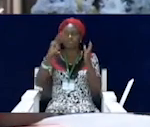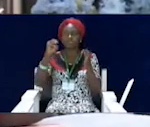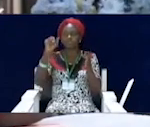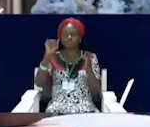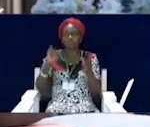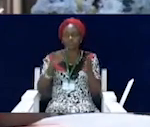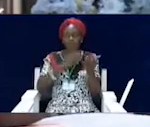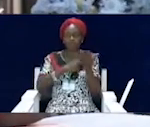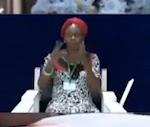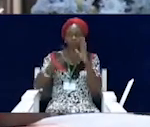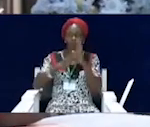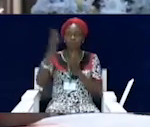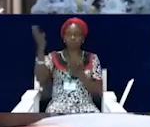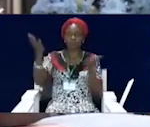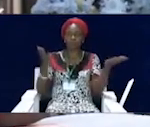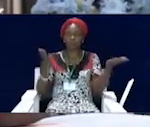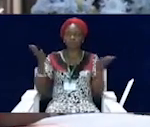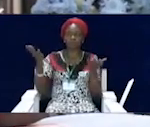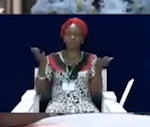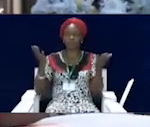service.